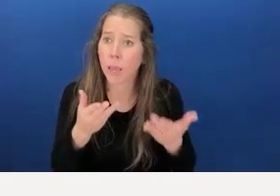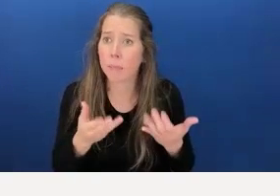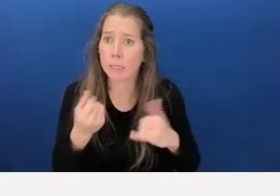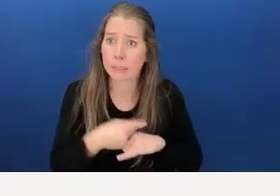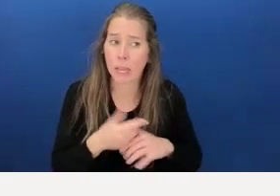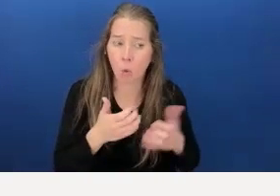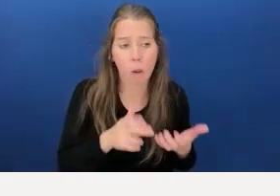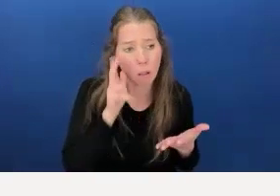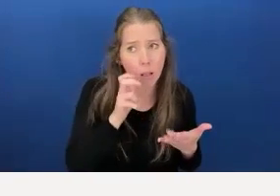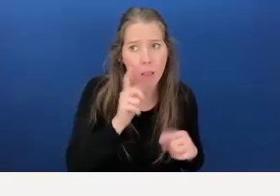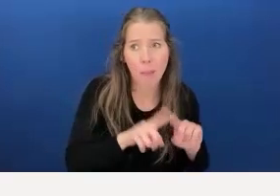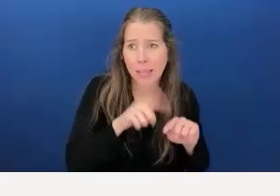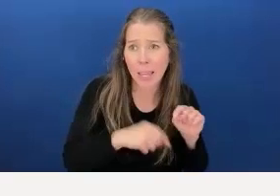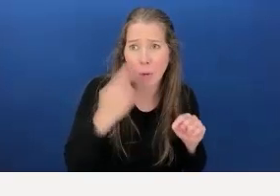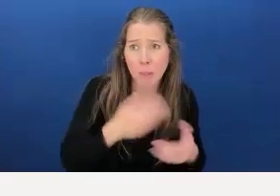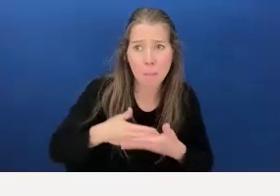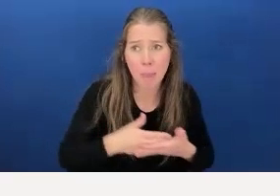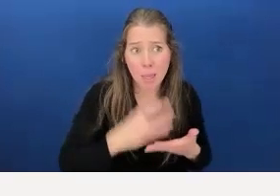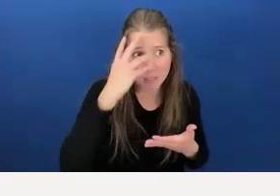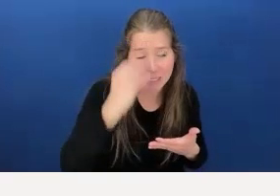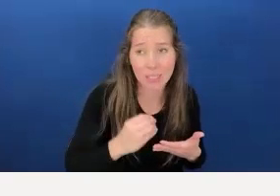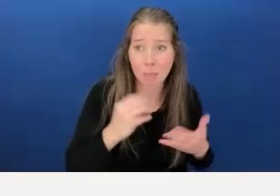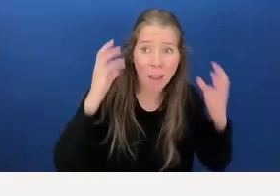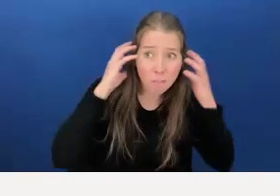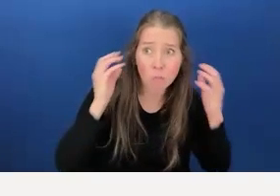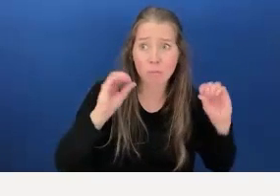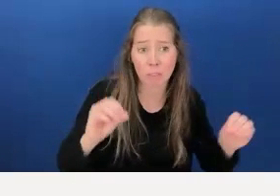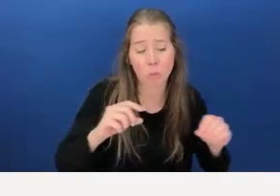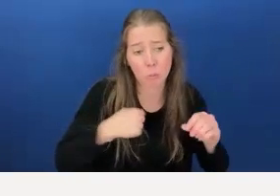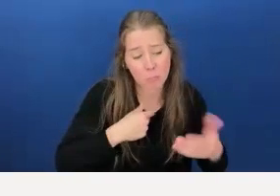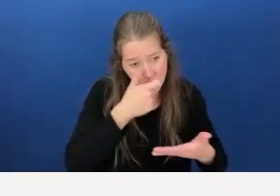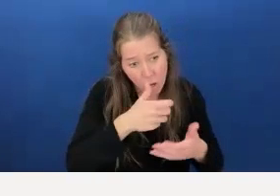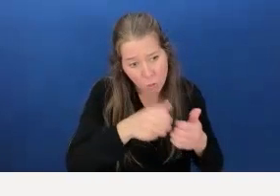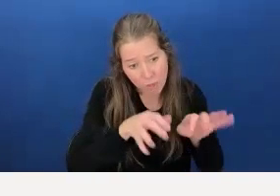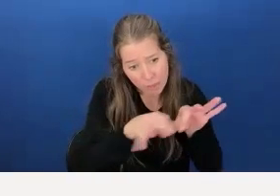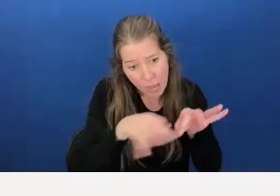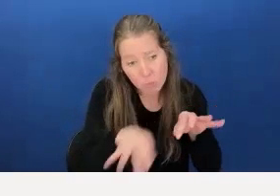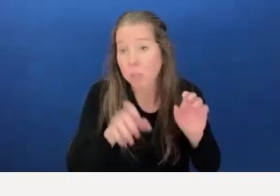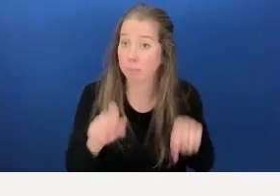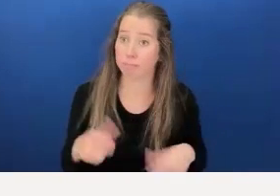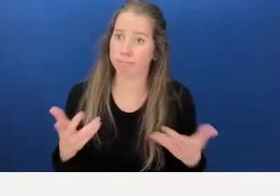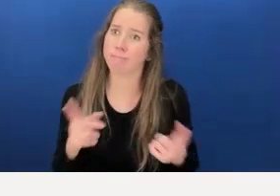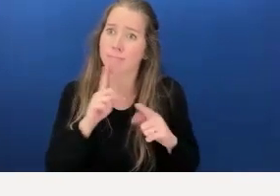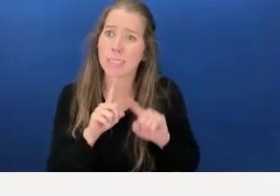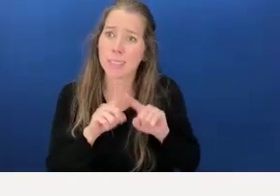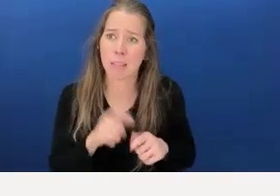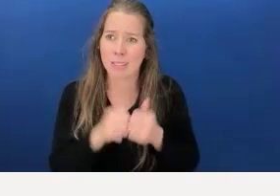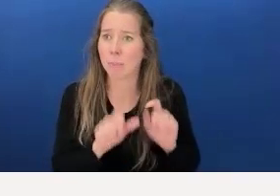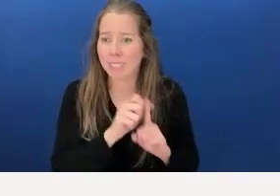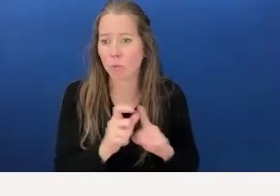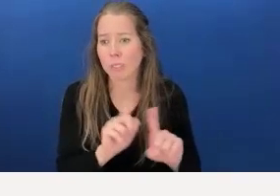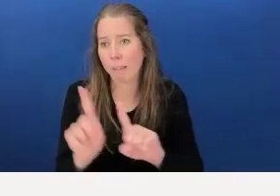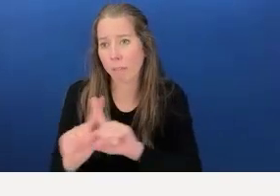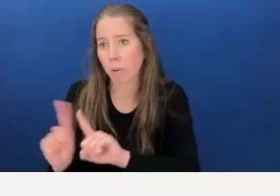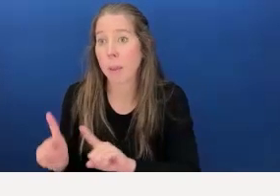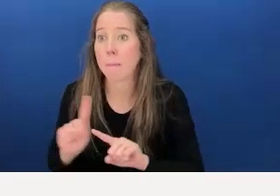can't, my baby's sleeping, I don't have headphones, I need to just read the captions. It just depends, but that's what we're giving